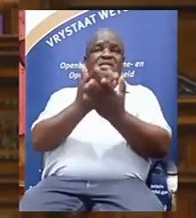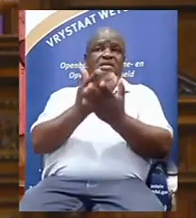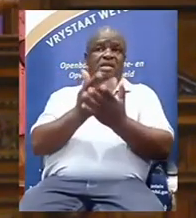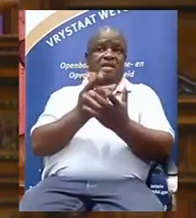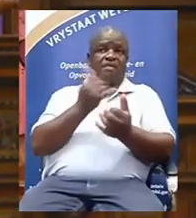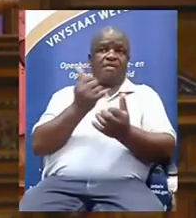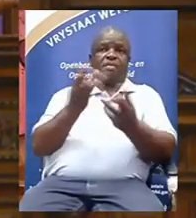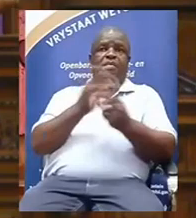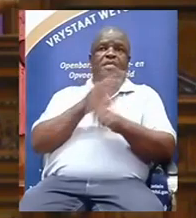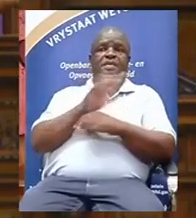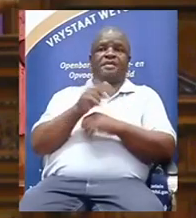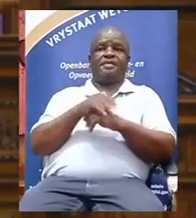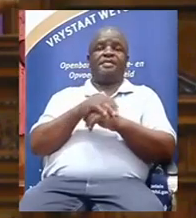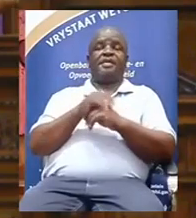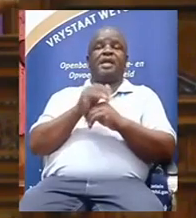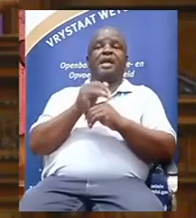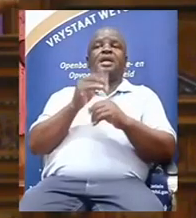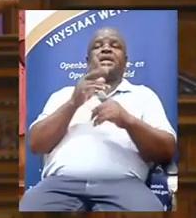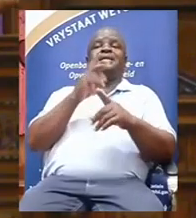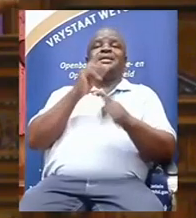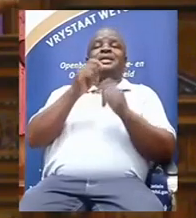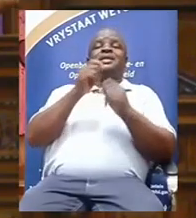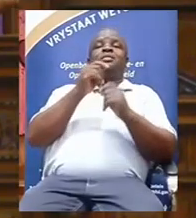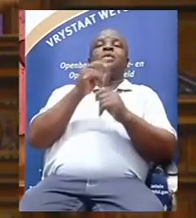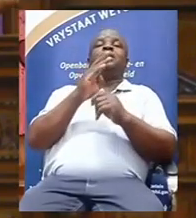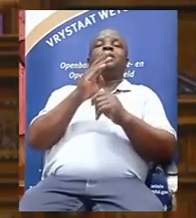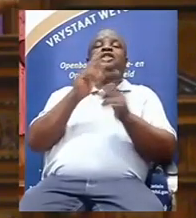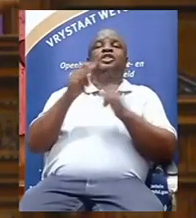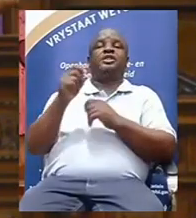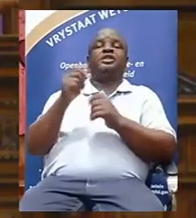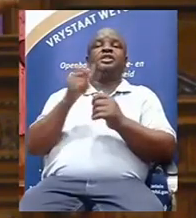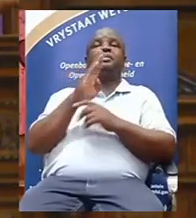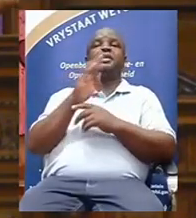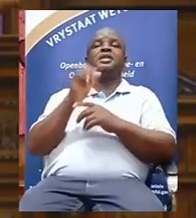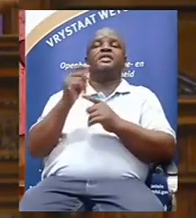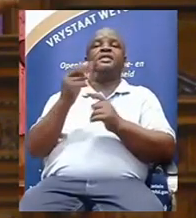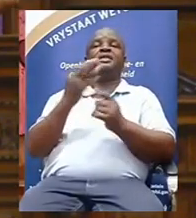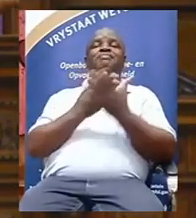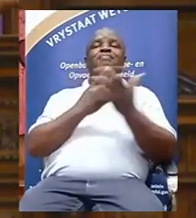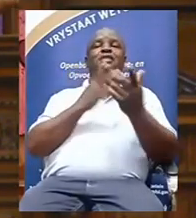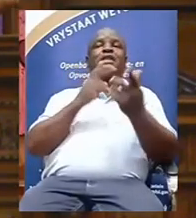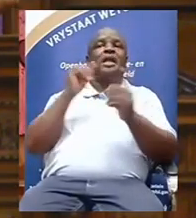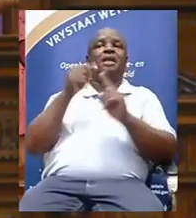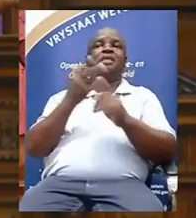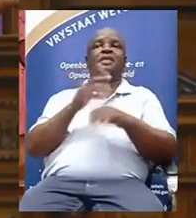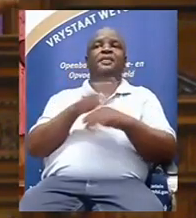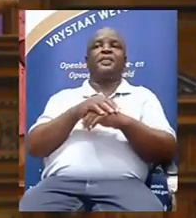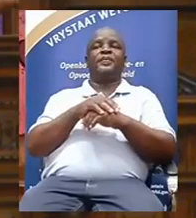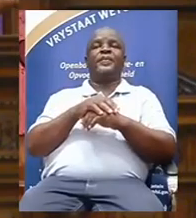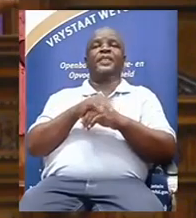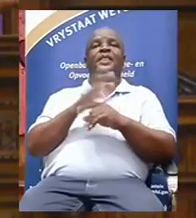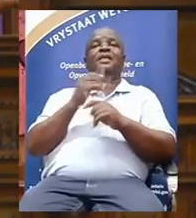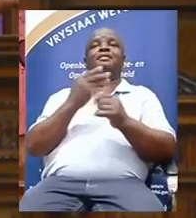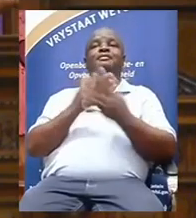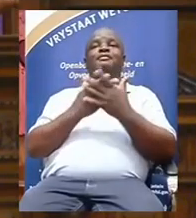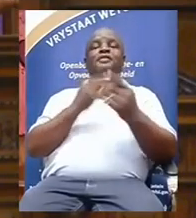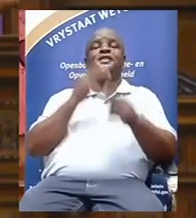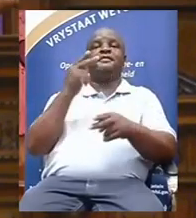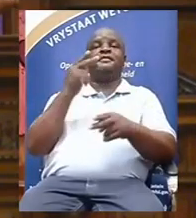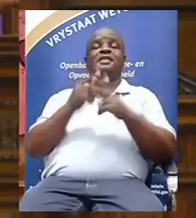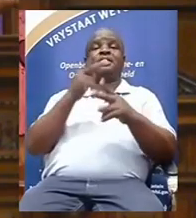Land Transport Amendment Bill B7F of 2016 is to provide for the final transformation